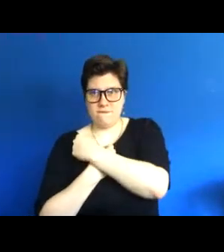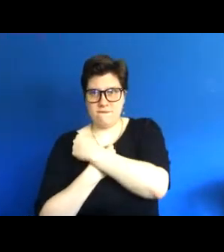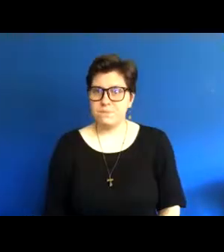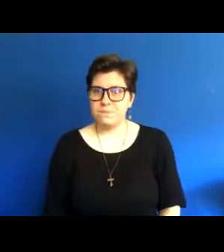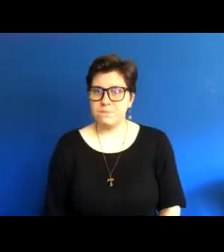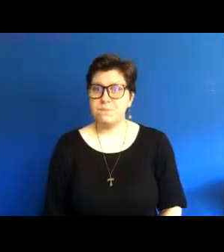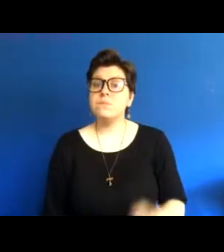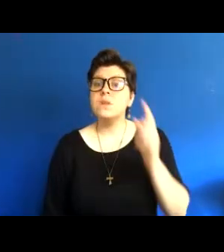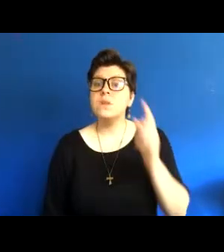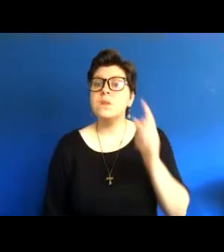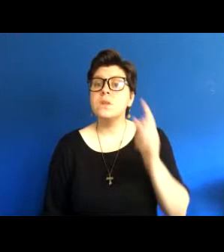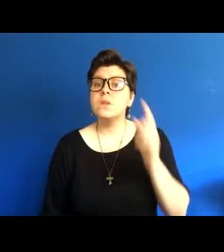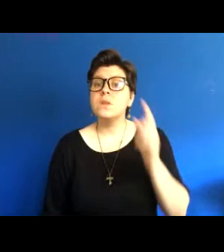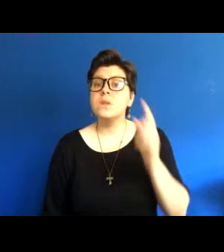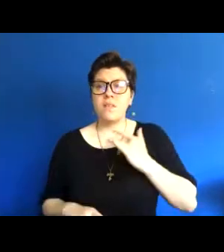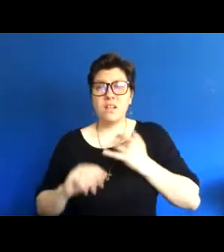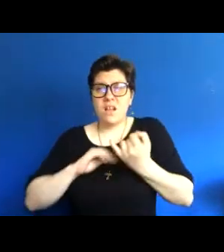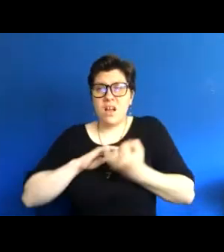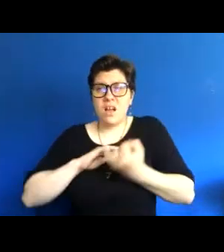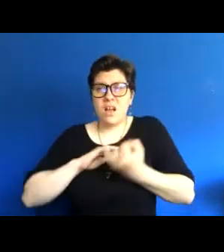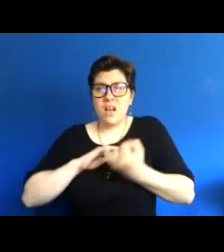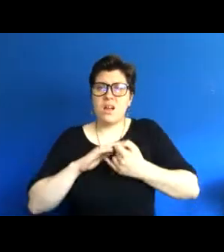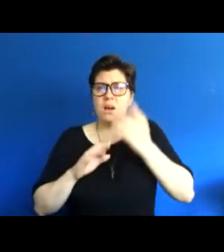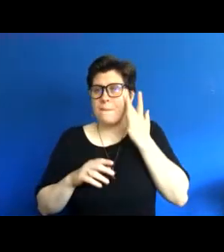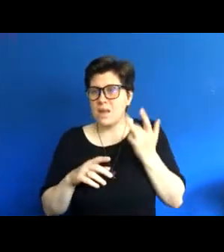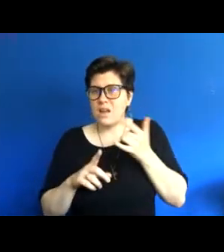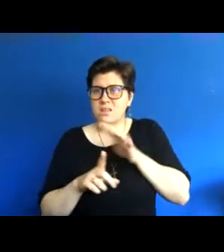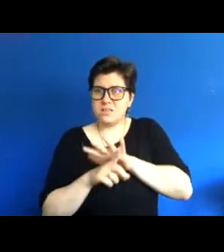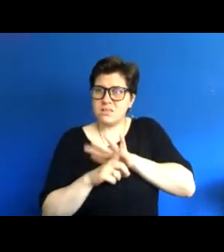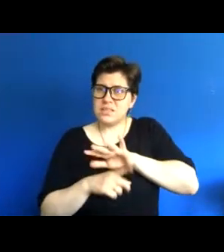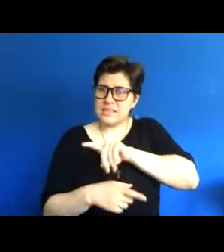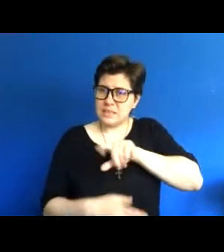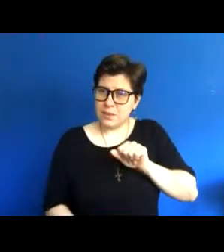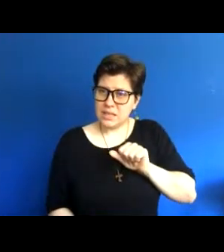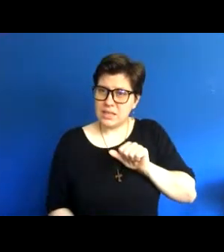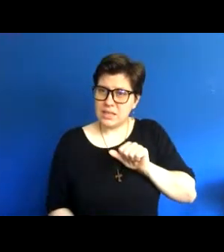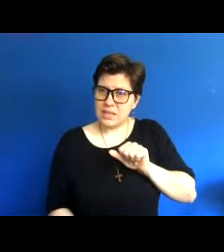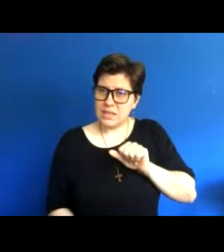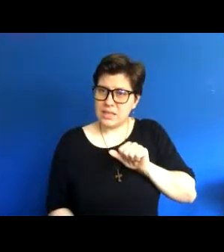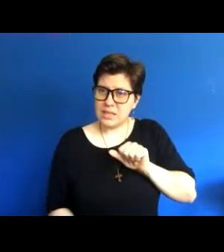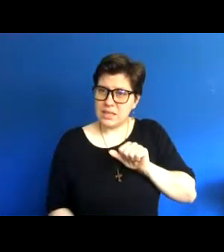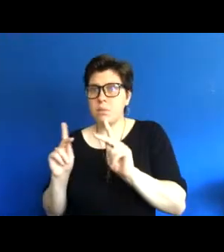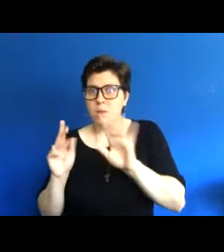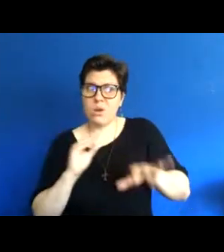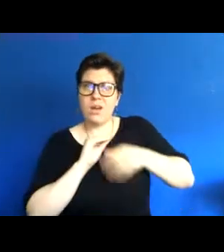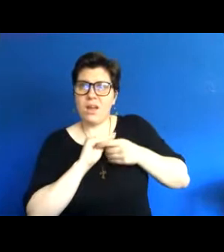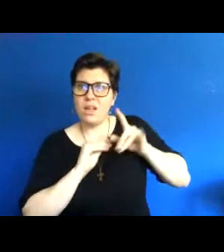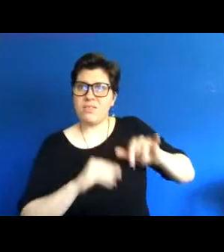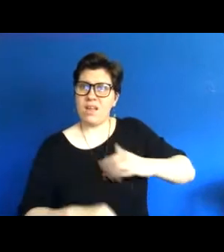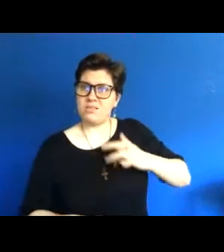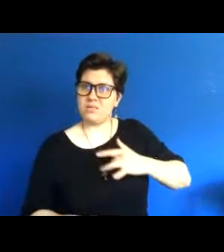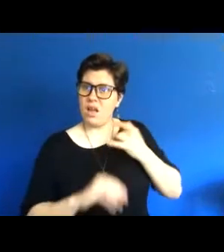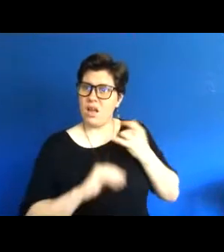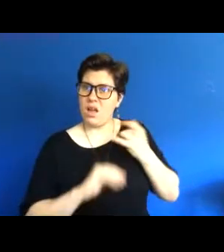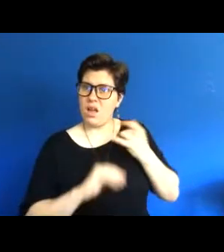For people who feel isolated by their disabilities, and for people who contribute to that sense of